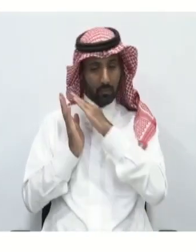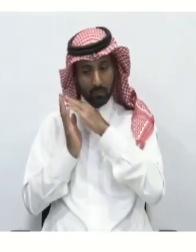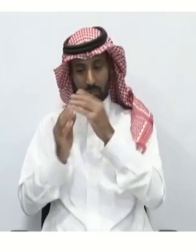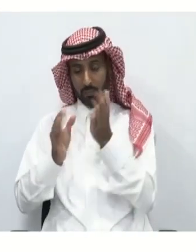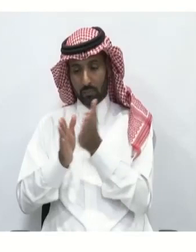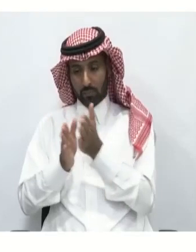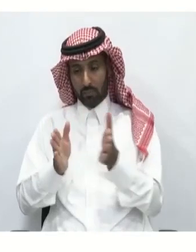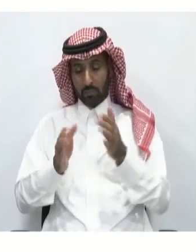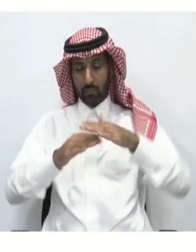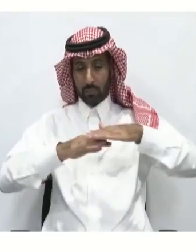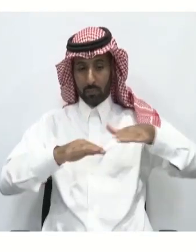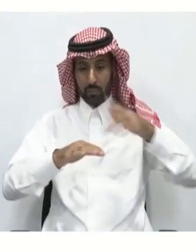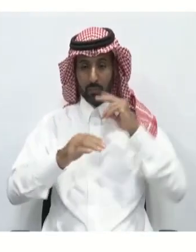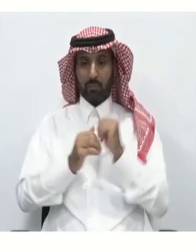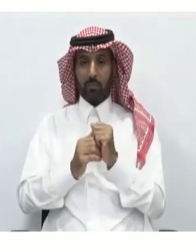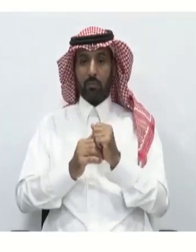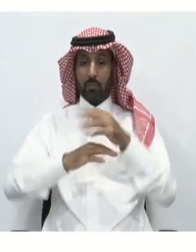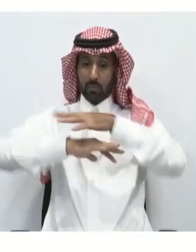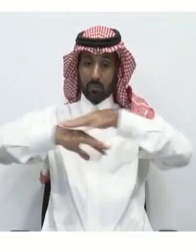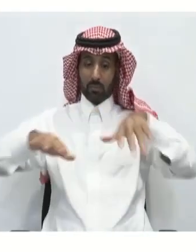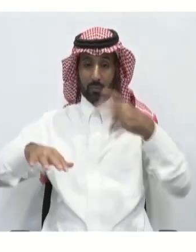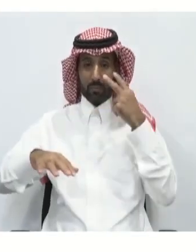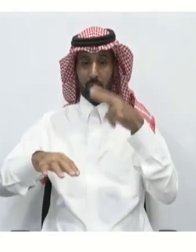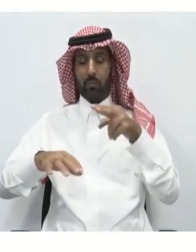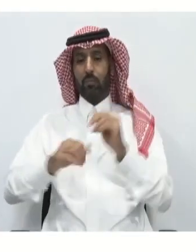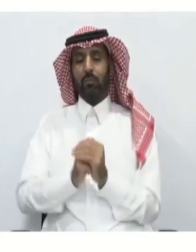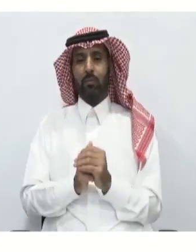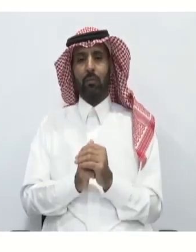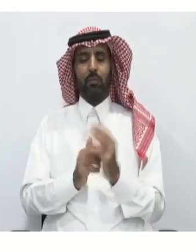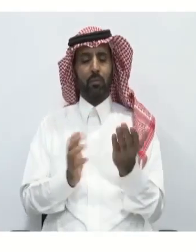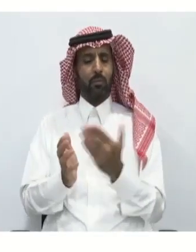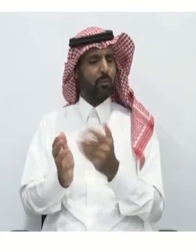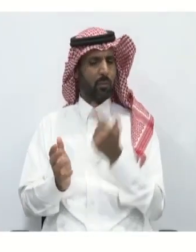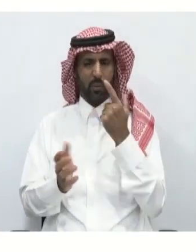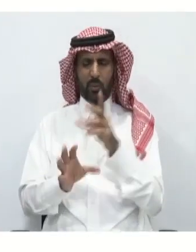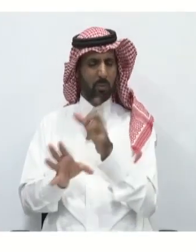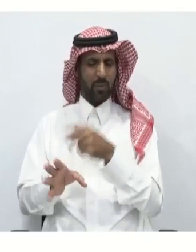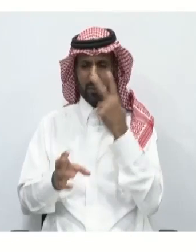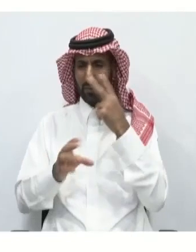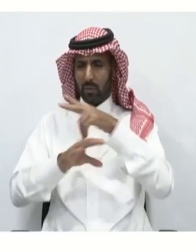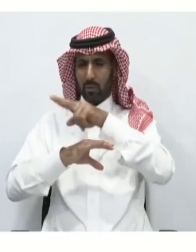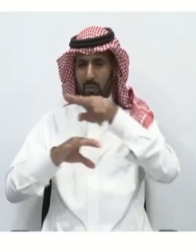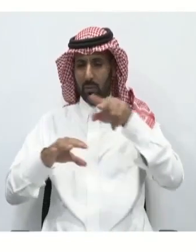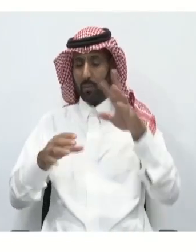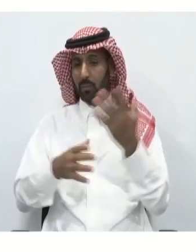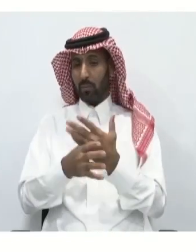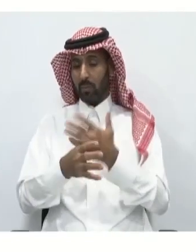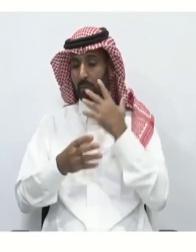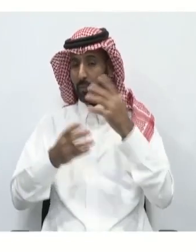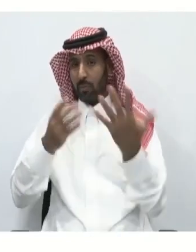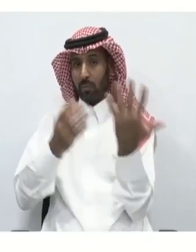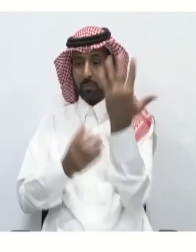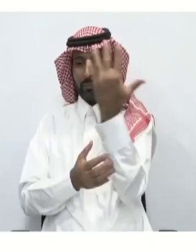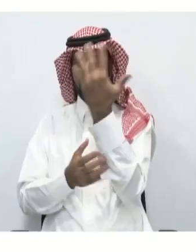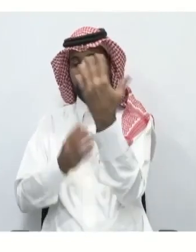open-air balconies. Some of them have views of the ocean, but unfortunately, most of them don't because of the lush foliage and